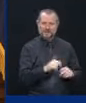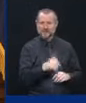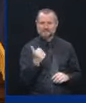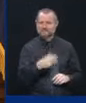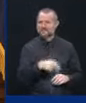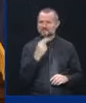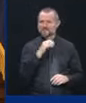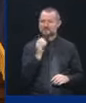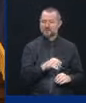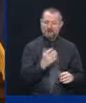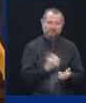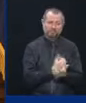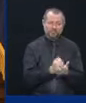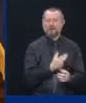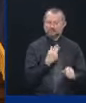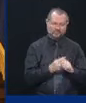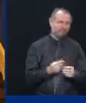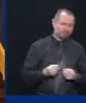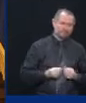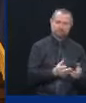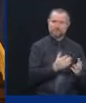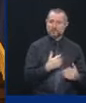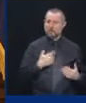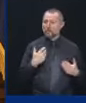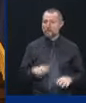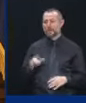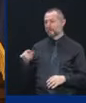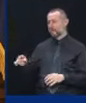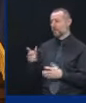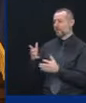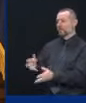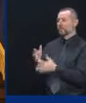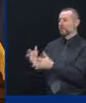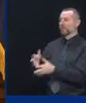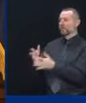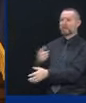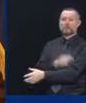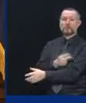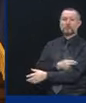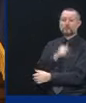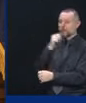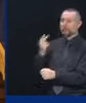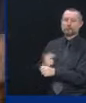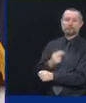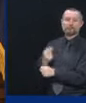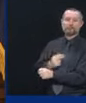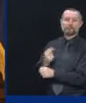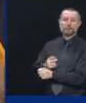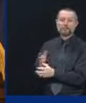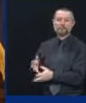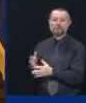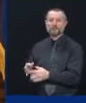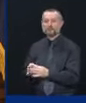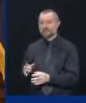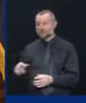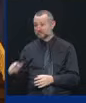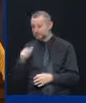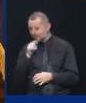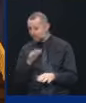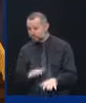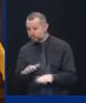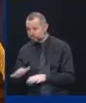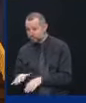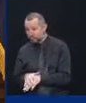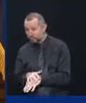distributors because we don't want to provide the vaccine to a distributor who then is slow in actual vaccination.